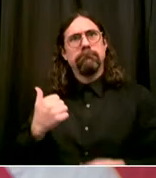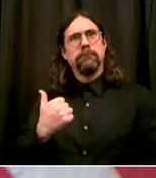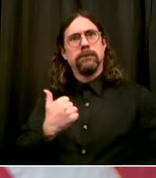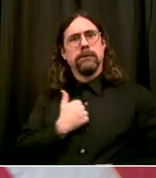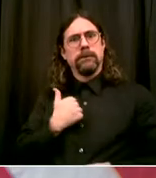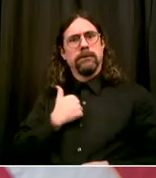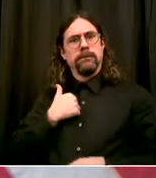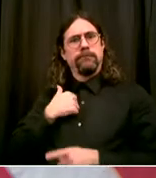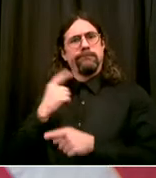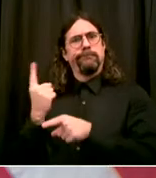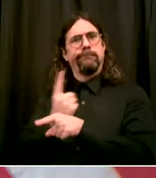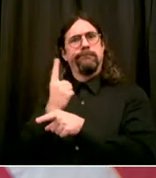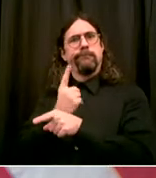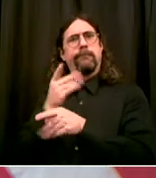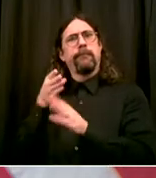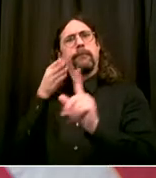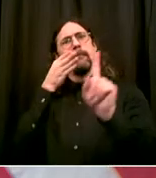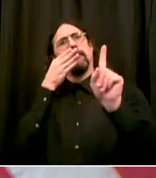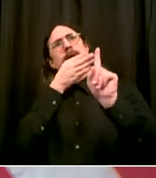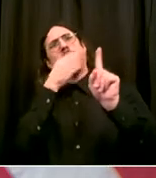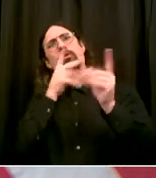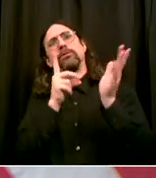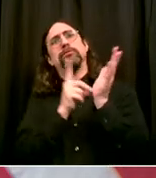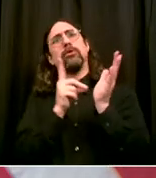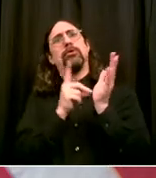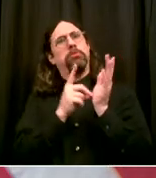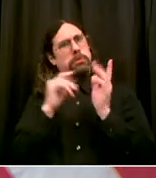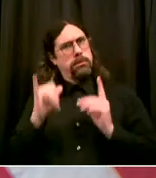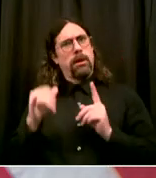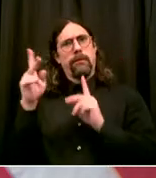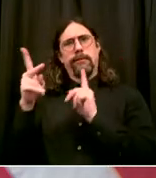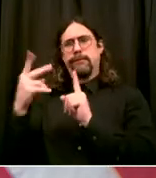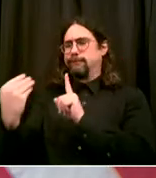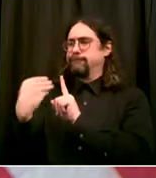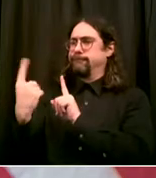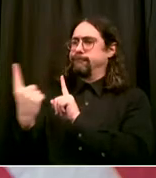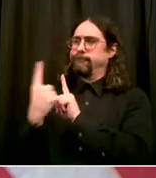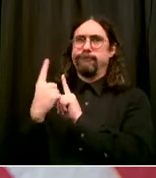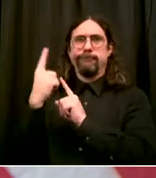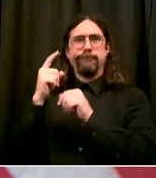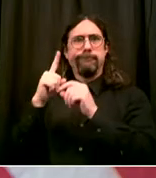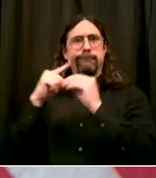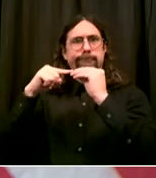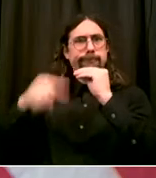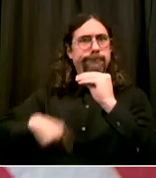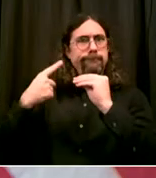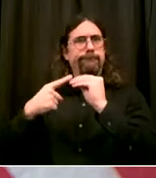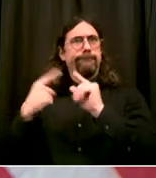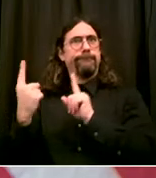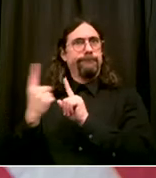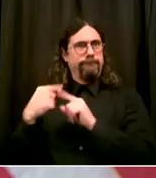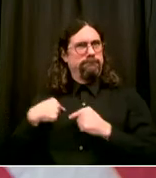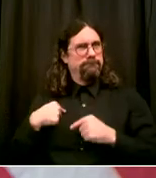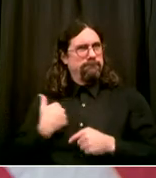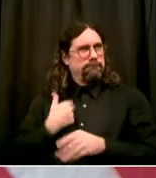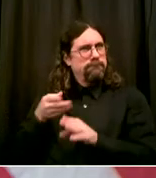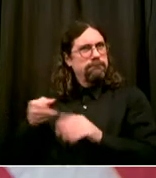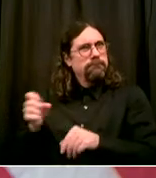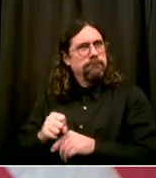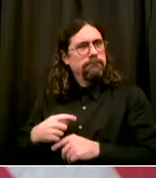pediatrician or a dermatologist, you know, people have been taking care of patients over the last few months